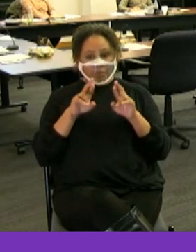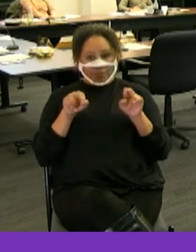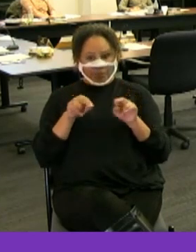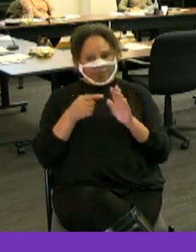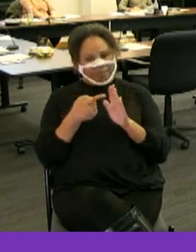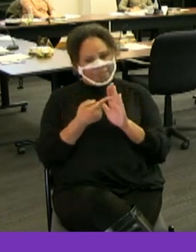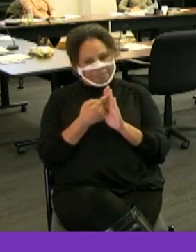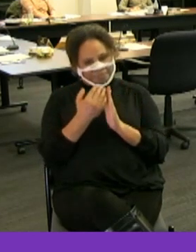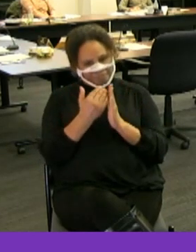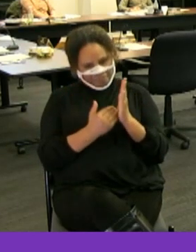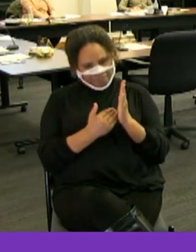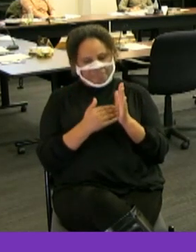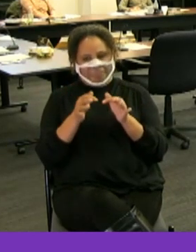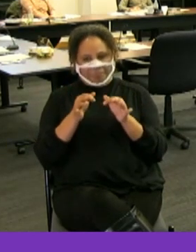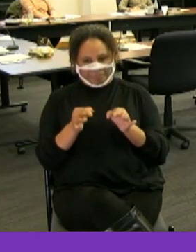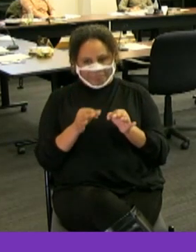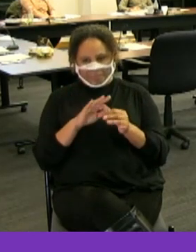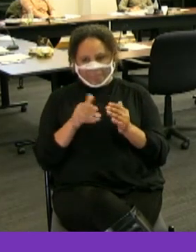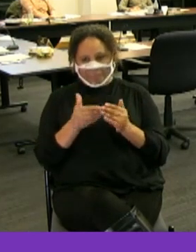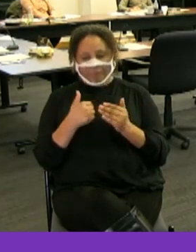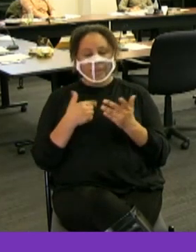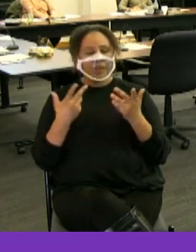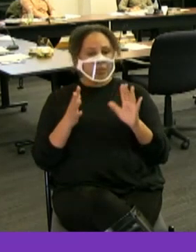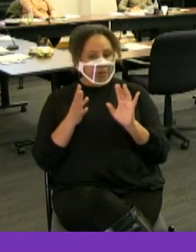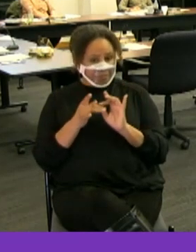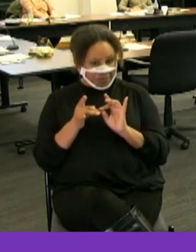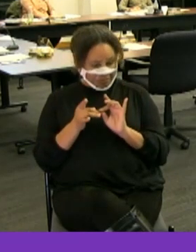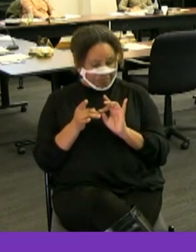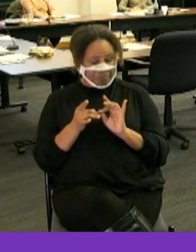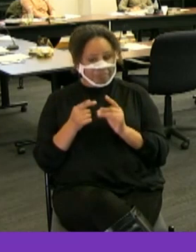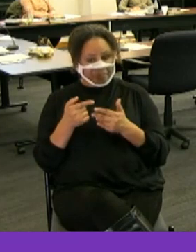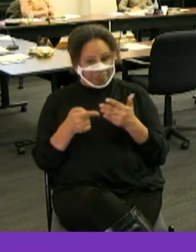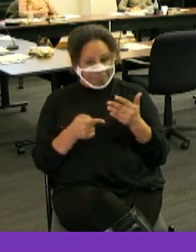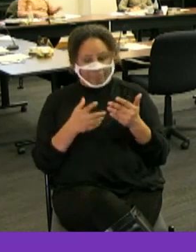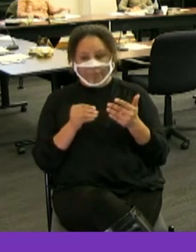but I did mention things like that. And